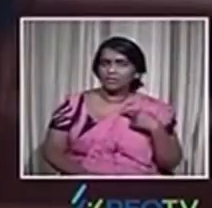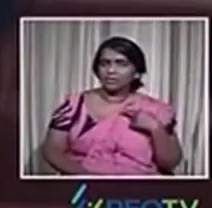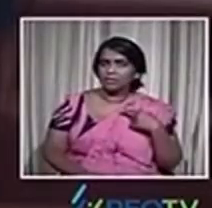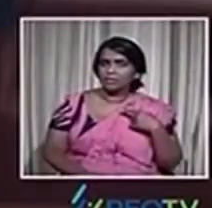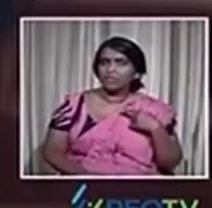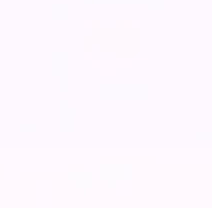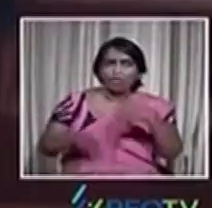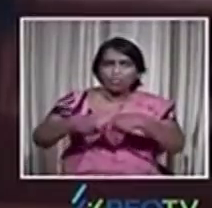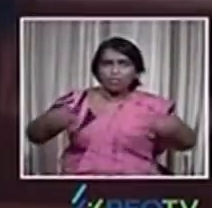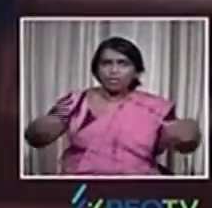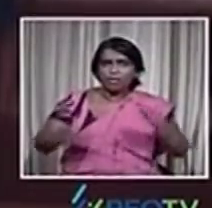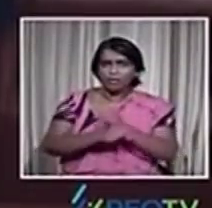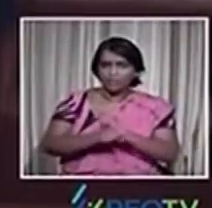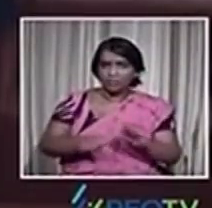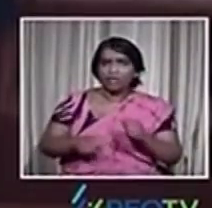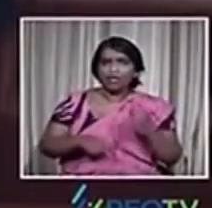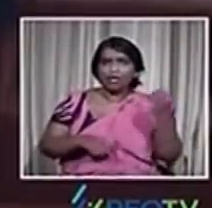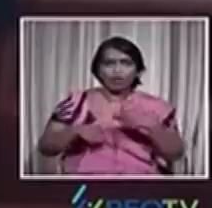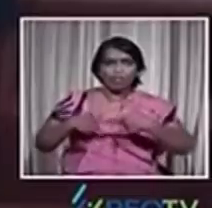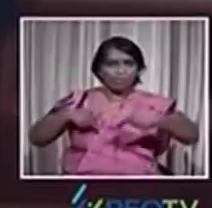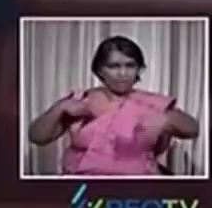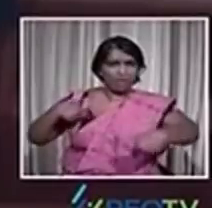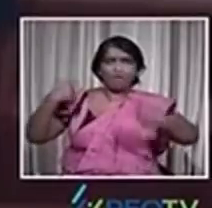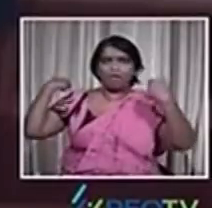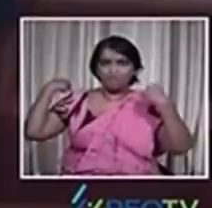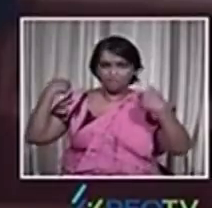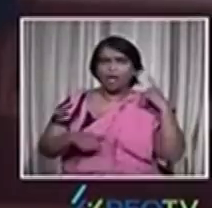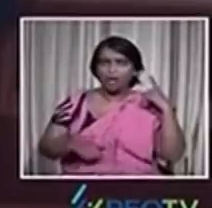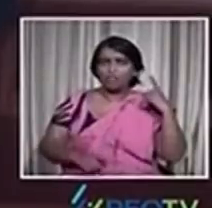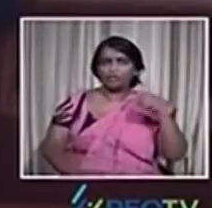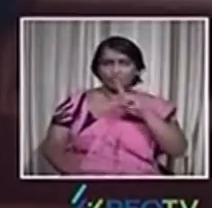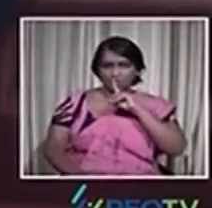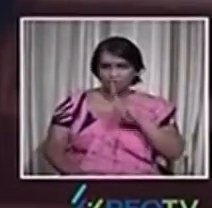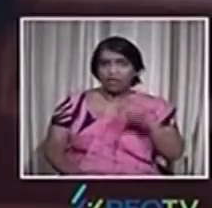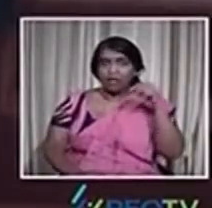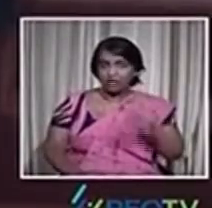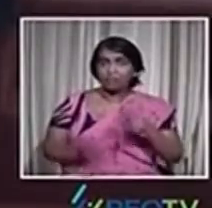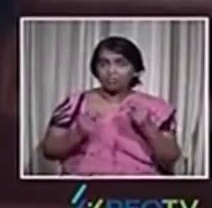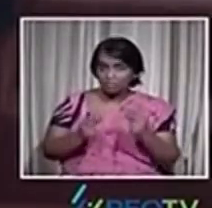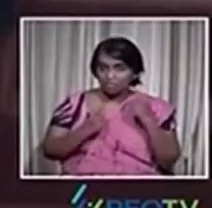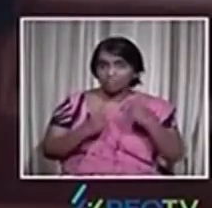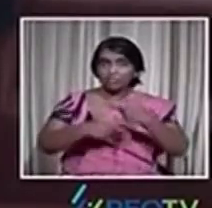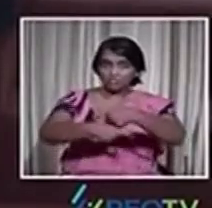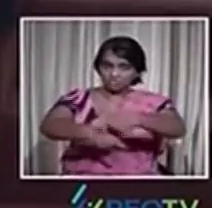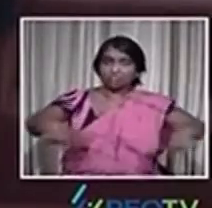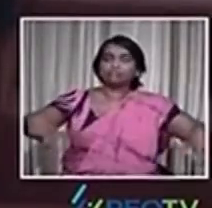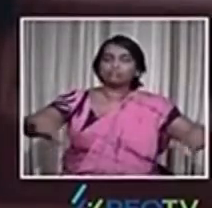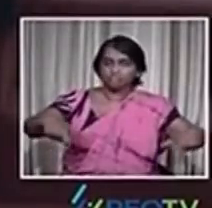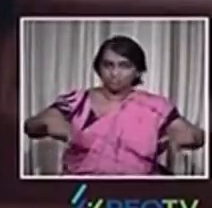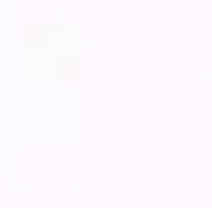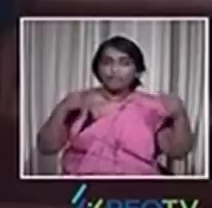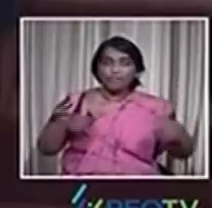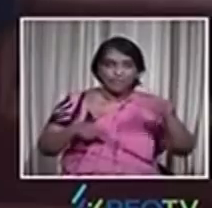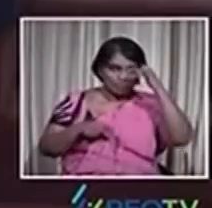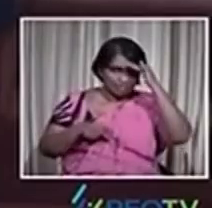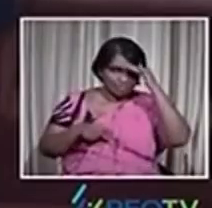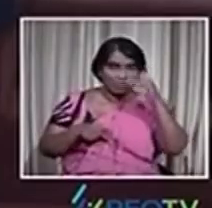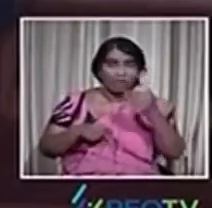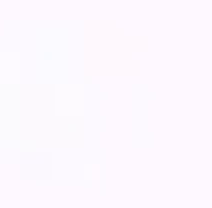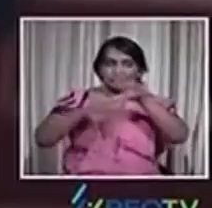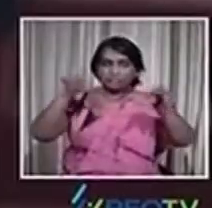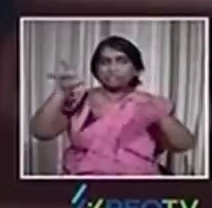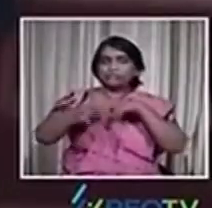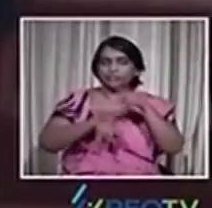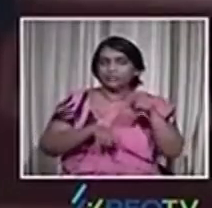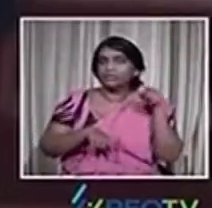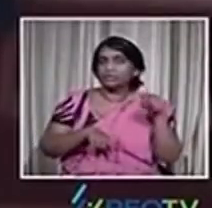I called and asked the army commander as to why those bikes didn't have number plates. He said number plates will be added immediately. These motorcycles circled the streets